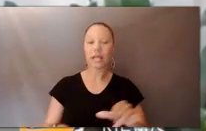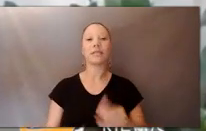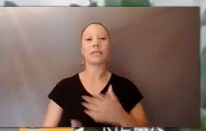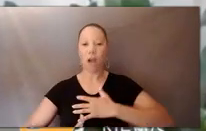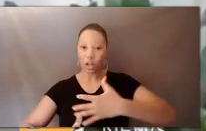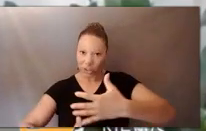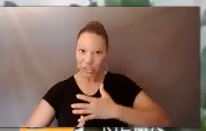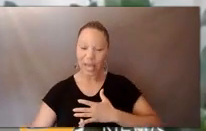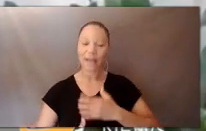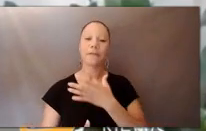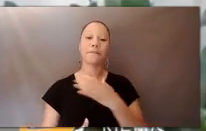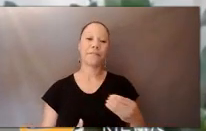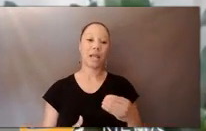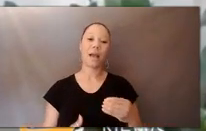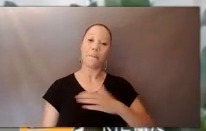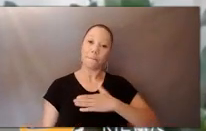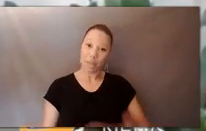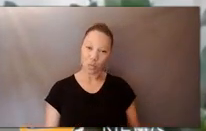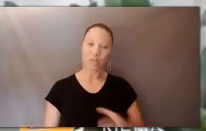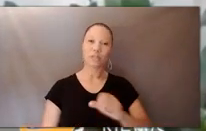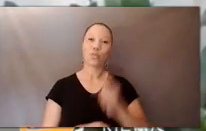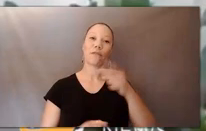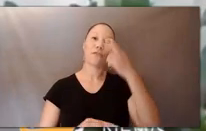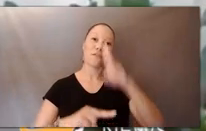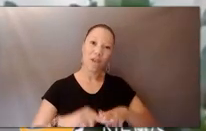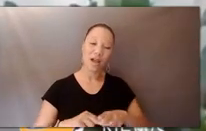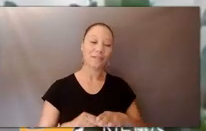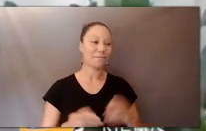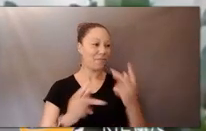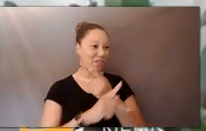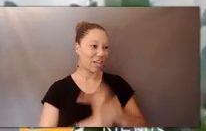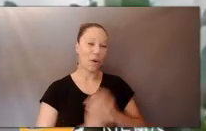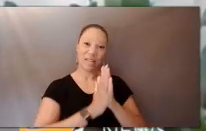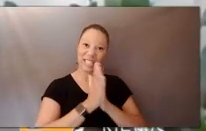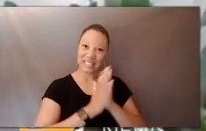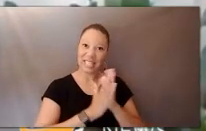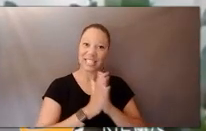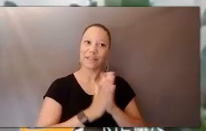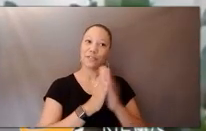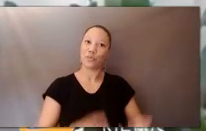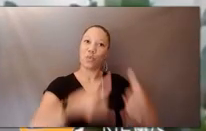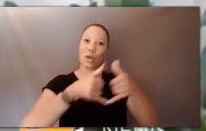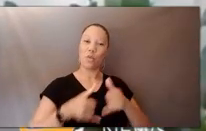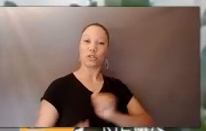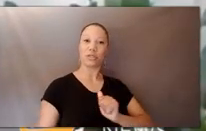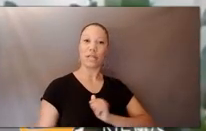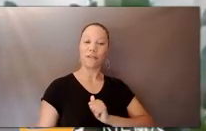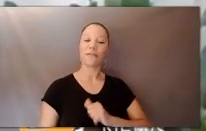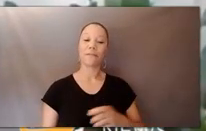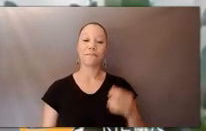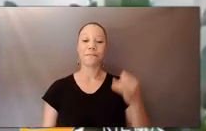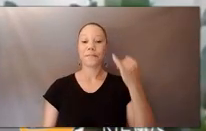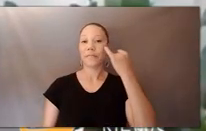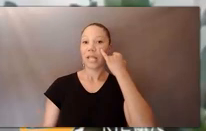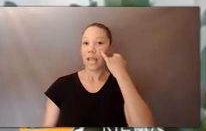oxygenated and being willing to work for fun, provide yourself incentives. And then if you're having, if you do happen to have,